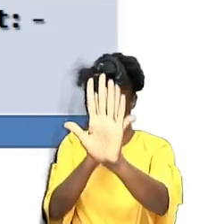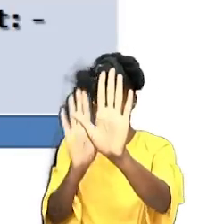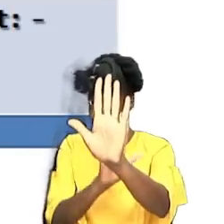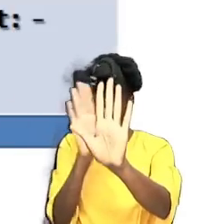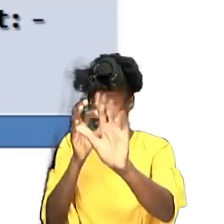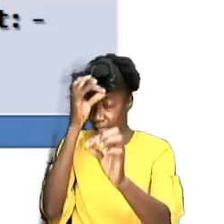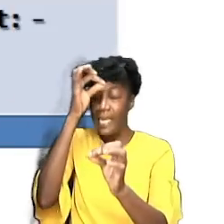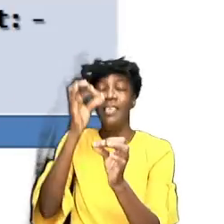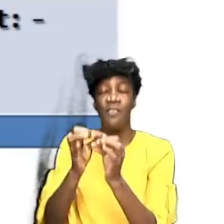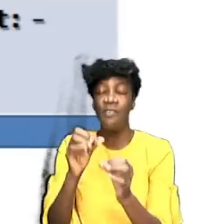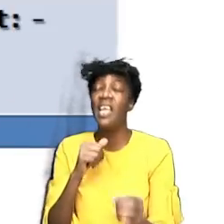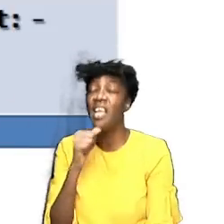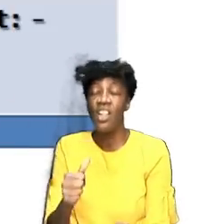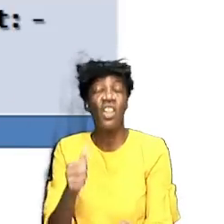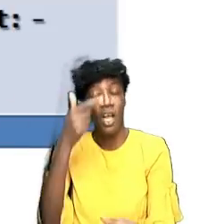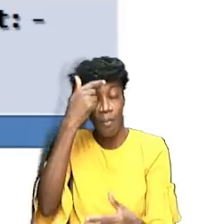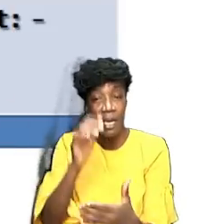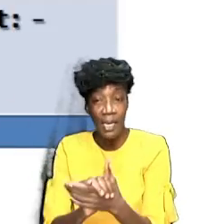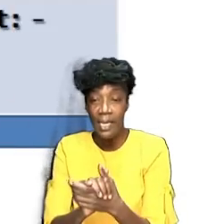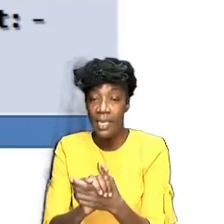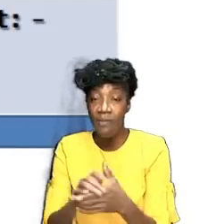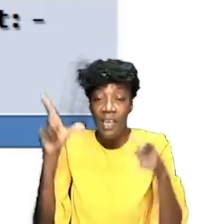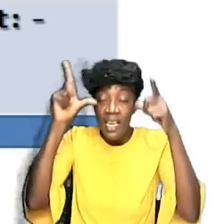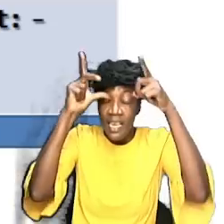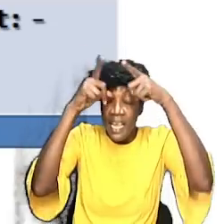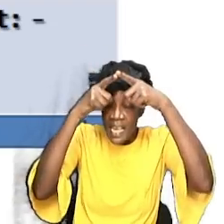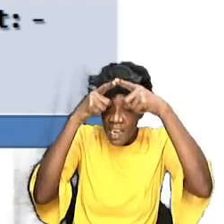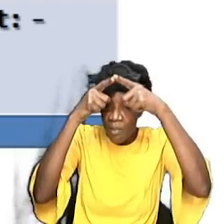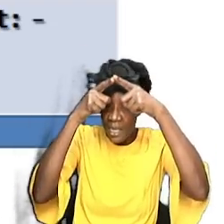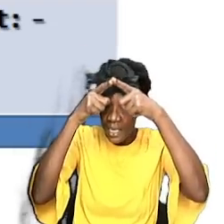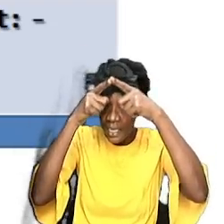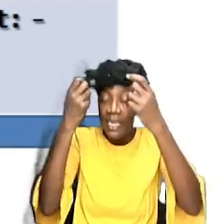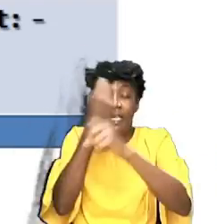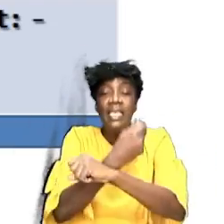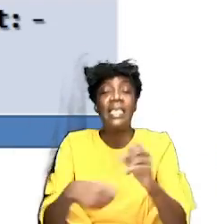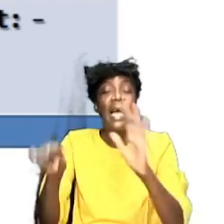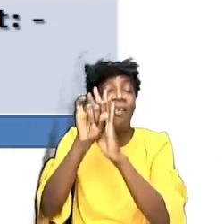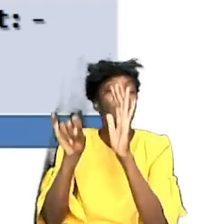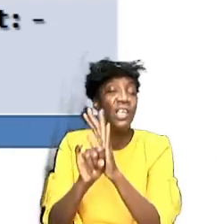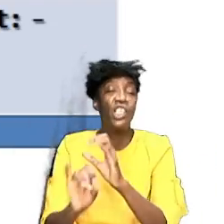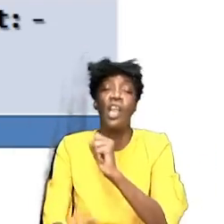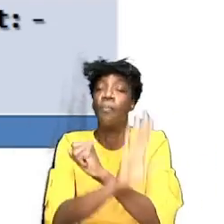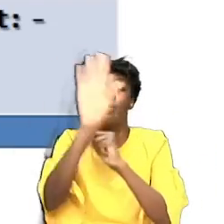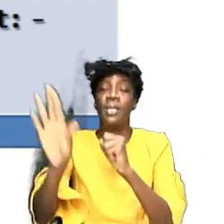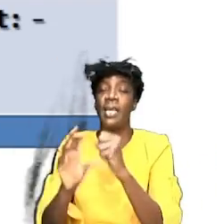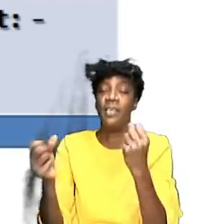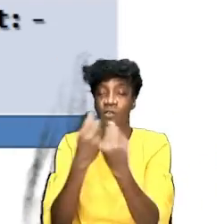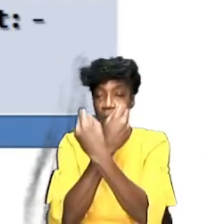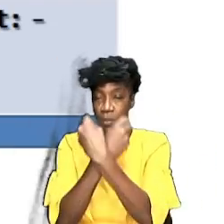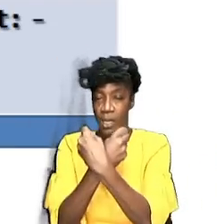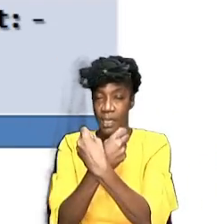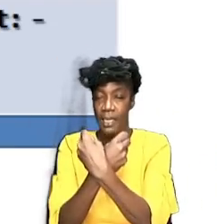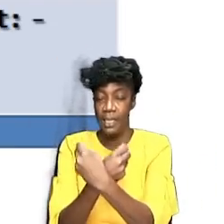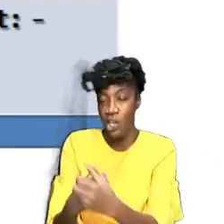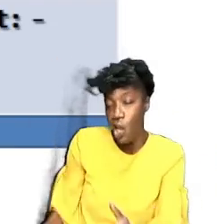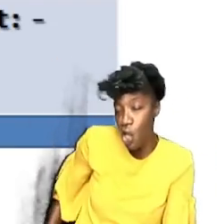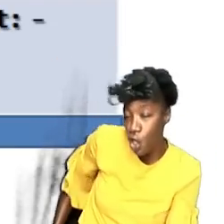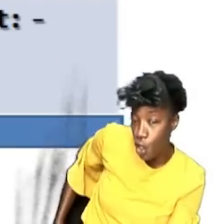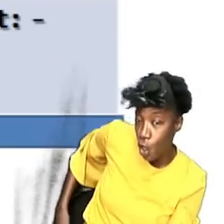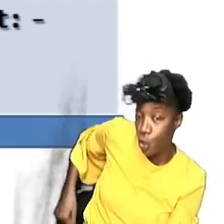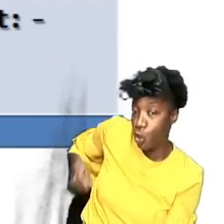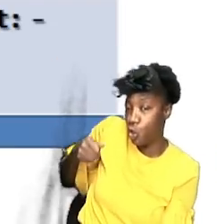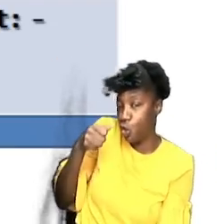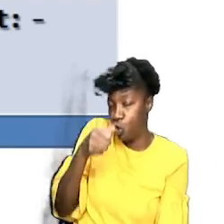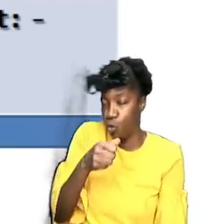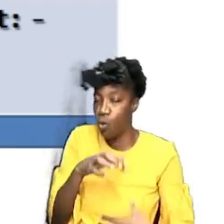unbelief. The helmet of salvation, it protects us from bondage. And the sword of the Spirit, amen, which is